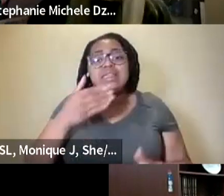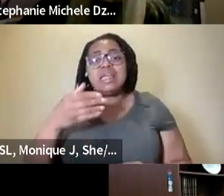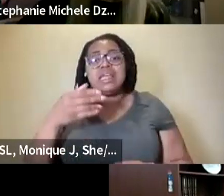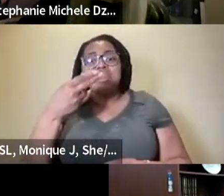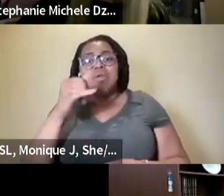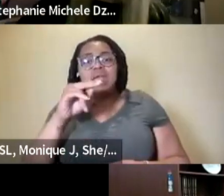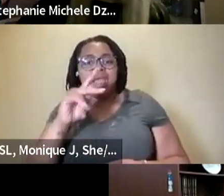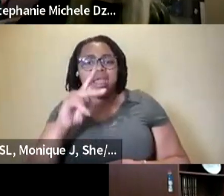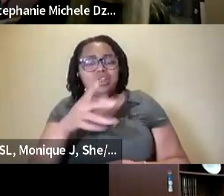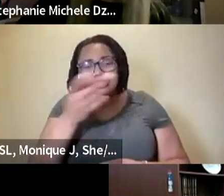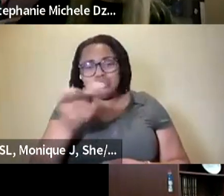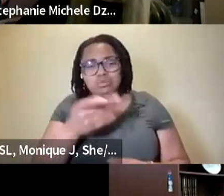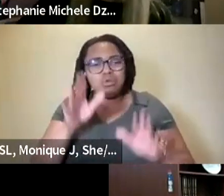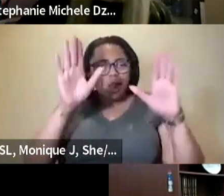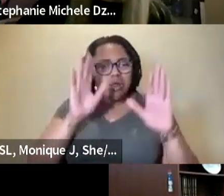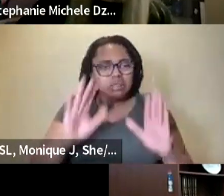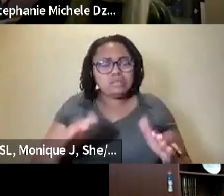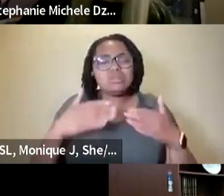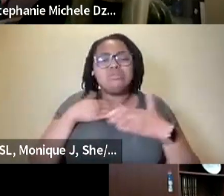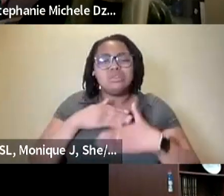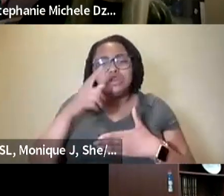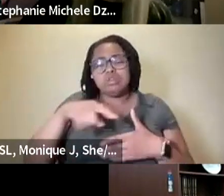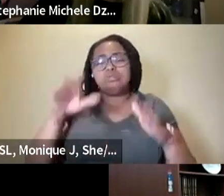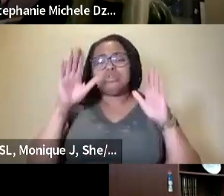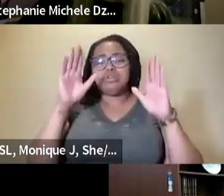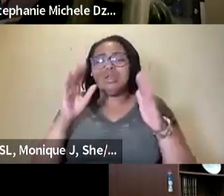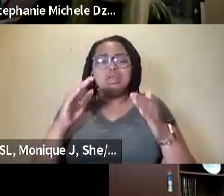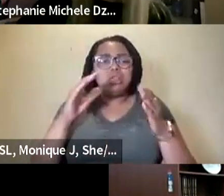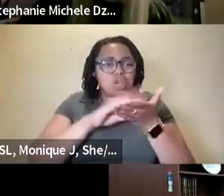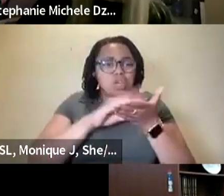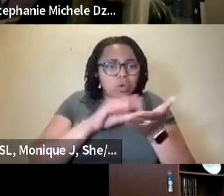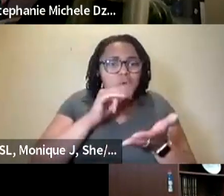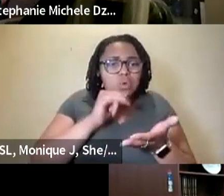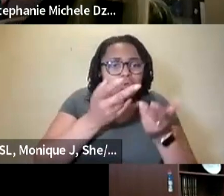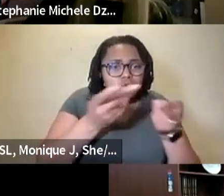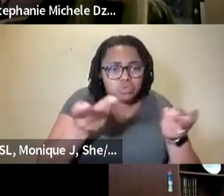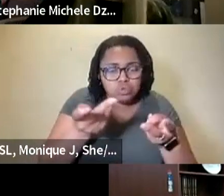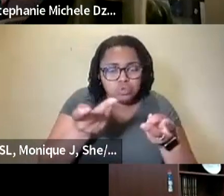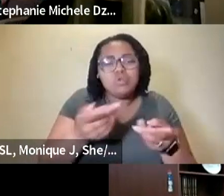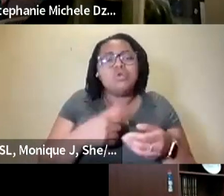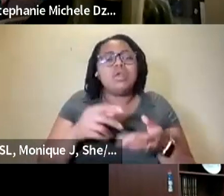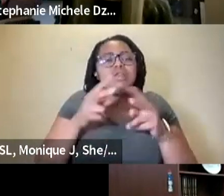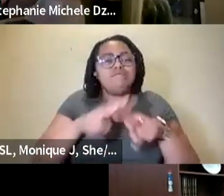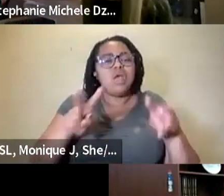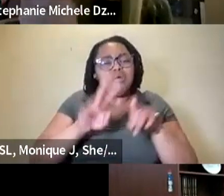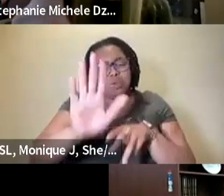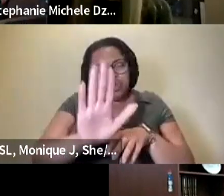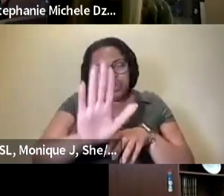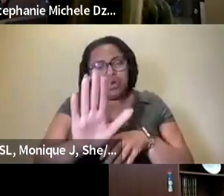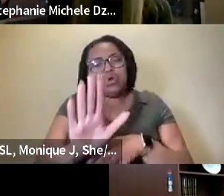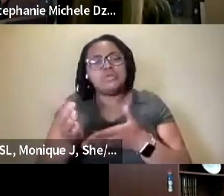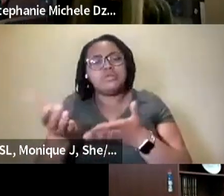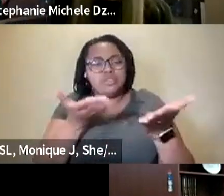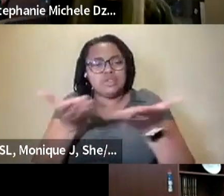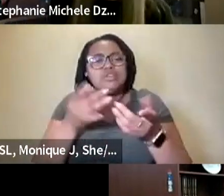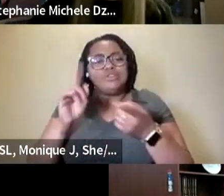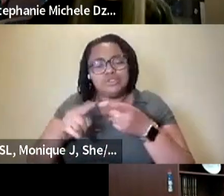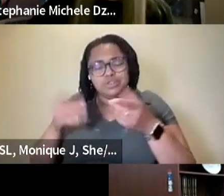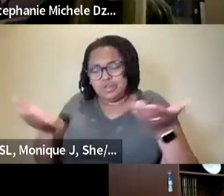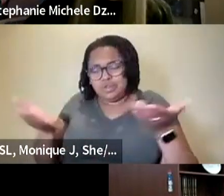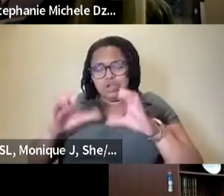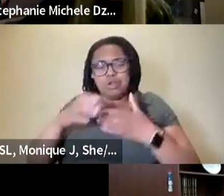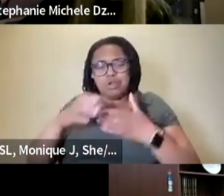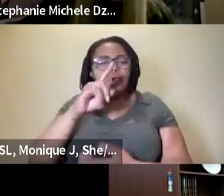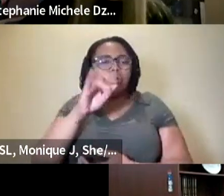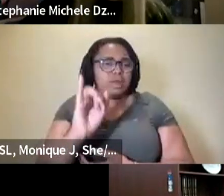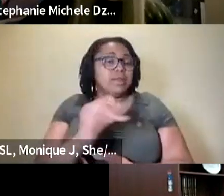very much. It's been great getting to know you, and I really value your service to this body. Thank you. Thanks,